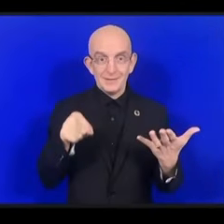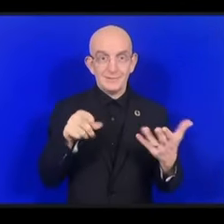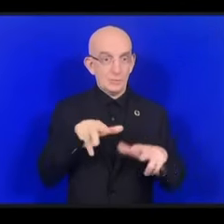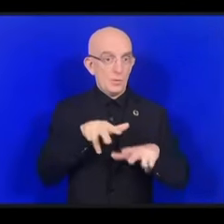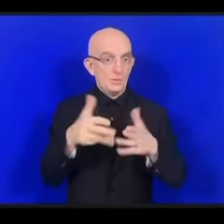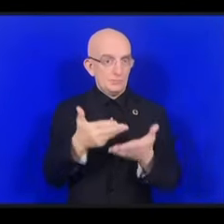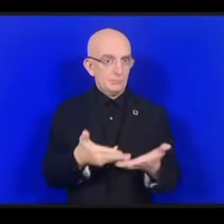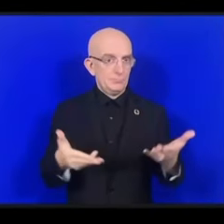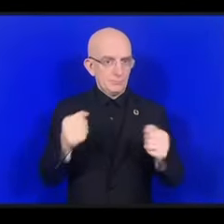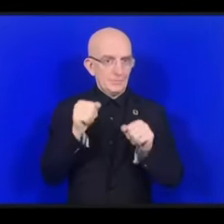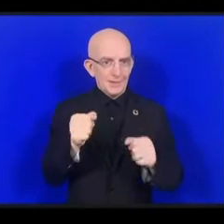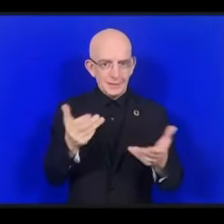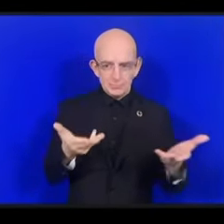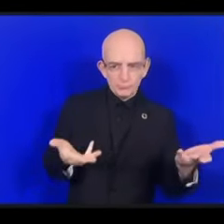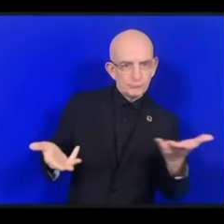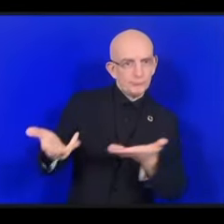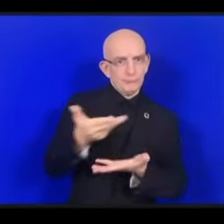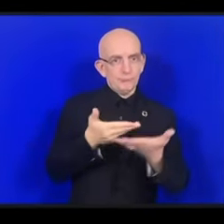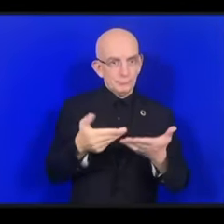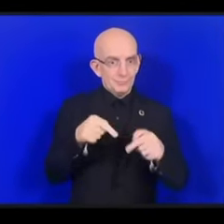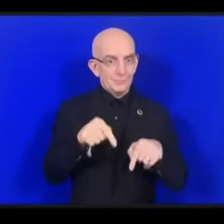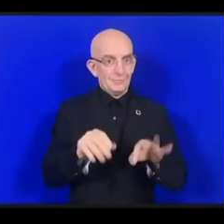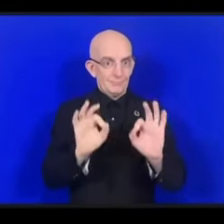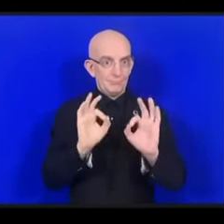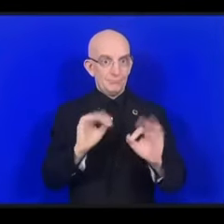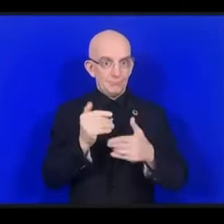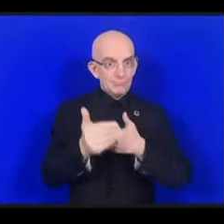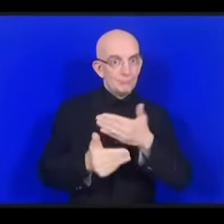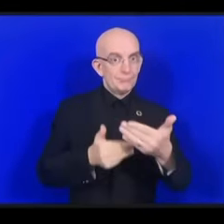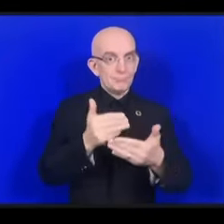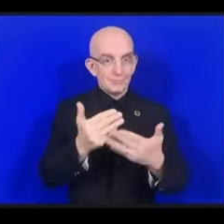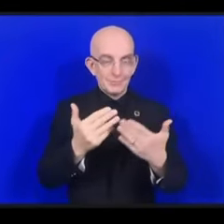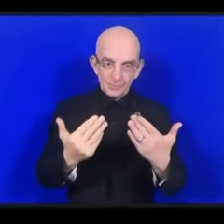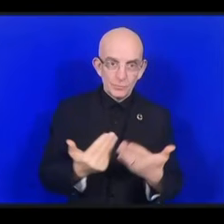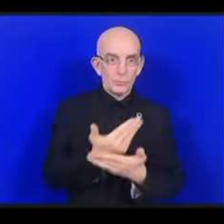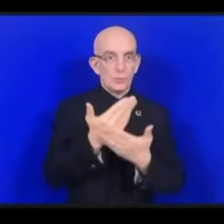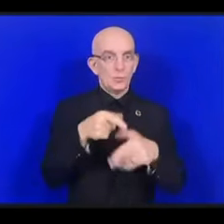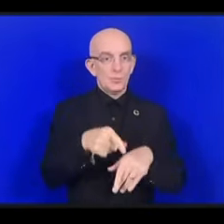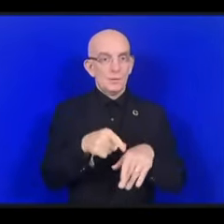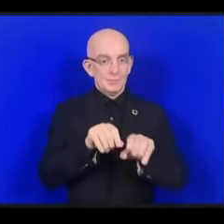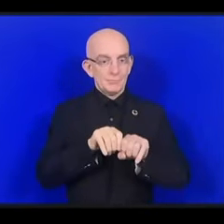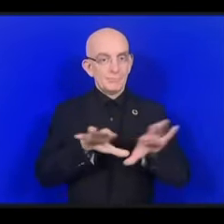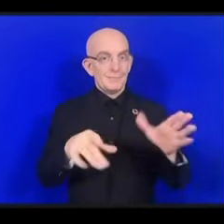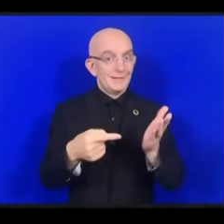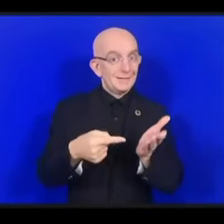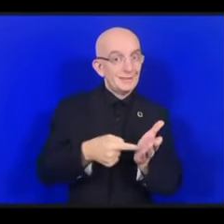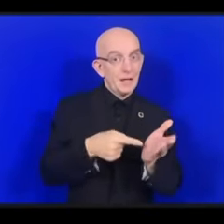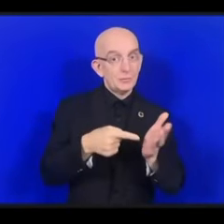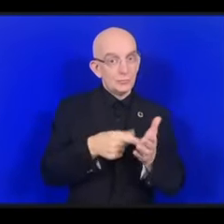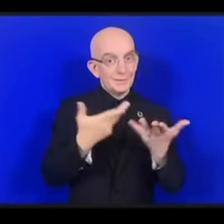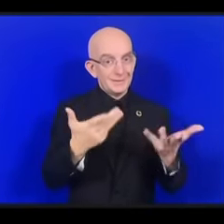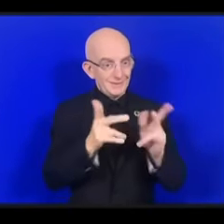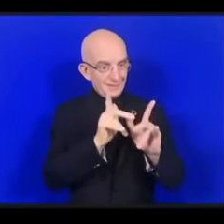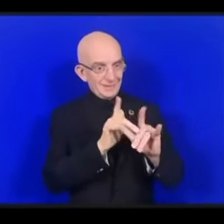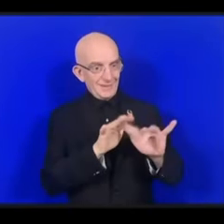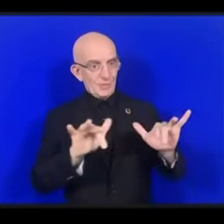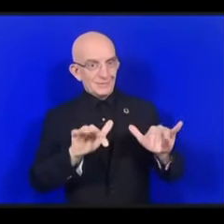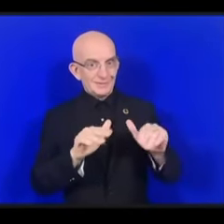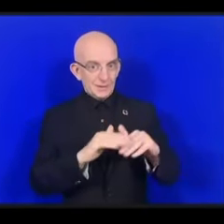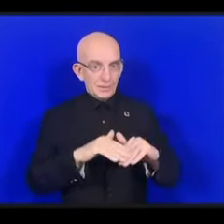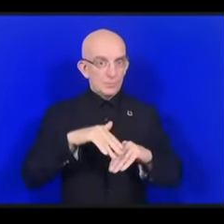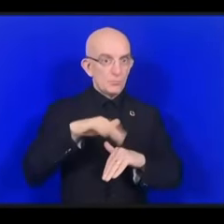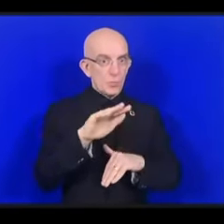and establish ecosystem that will enable cost-effective network deployment, which will bring down the